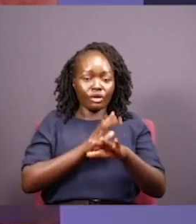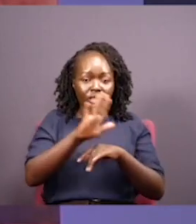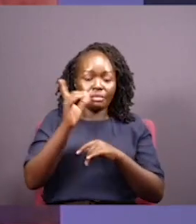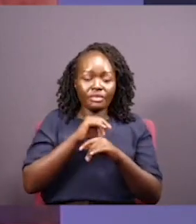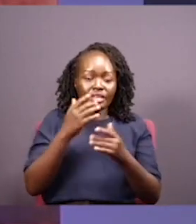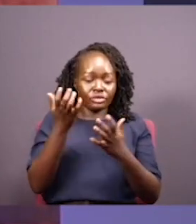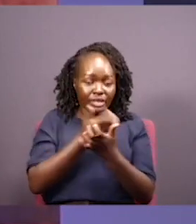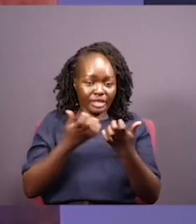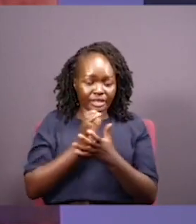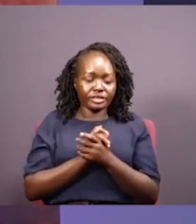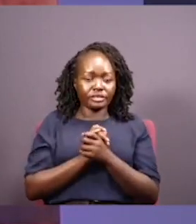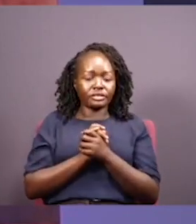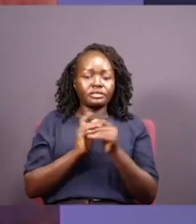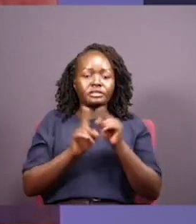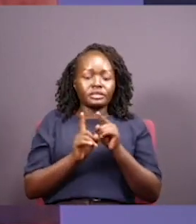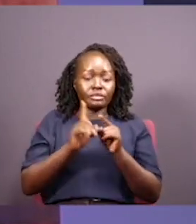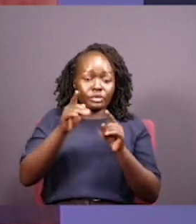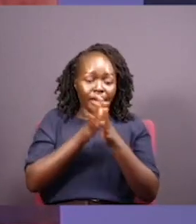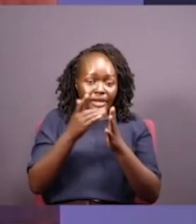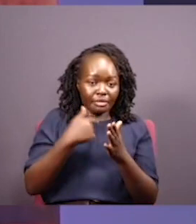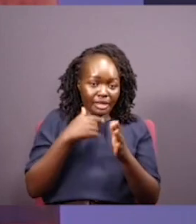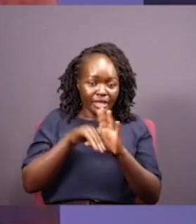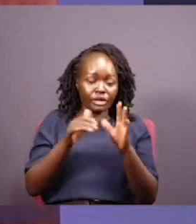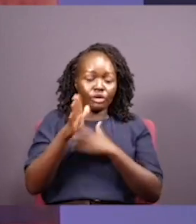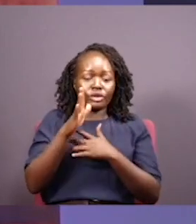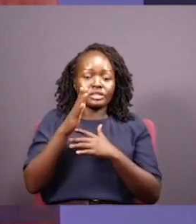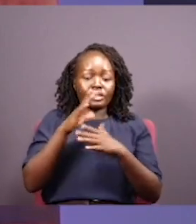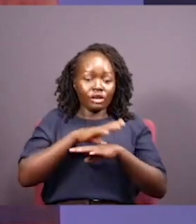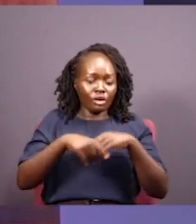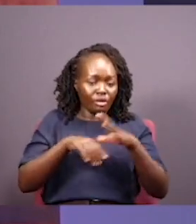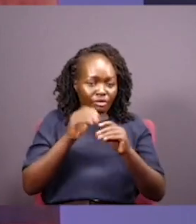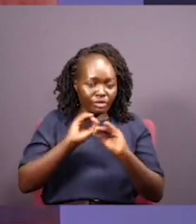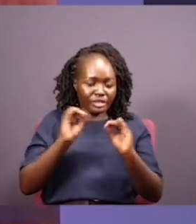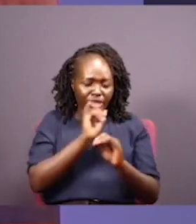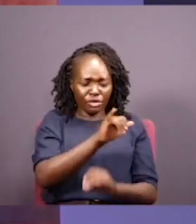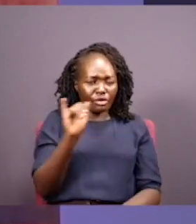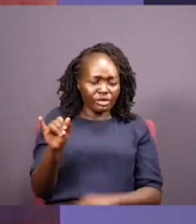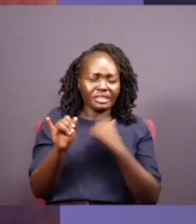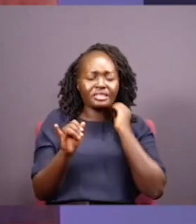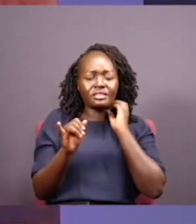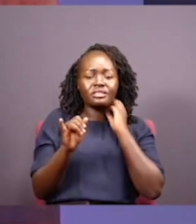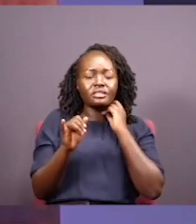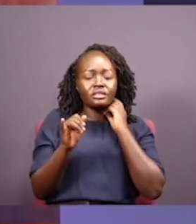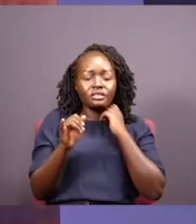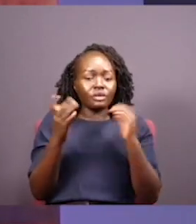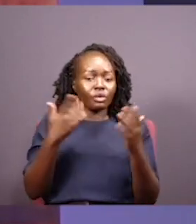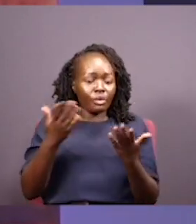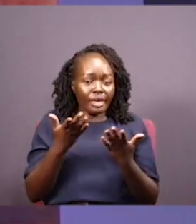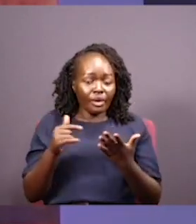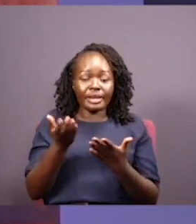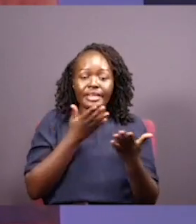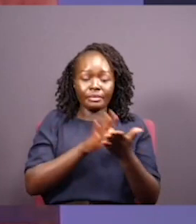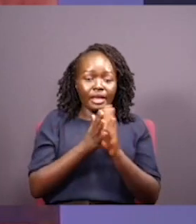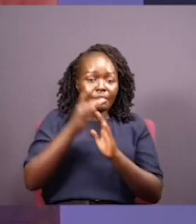So that even you and I, in those discomforting situations, whereas we are to be wise and we are to